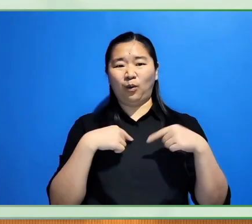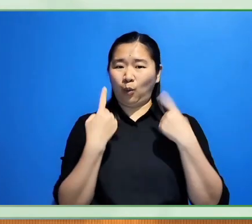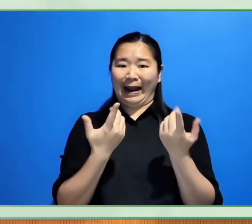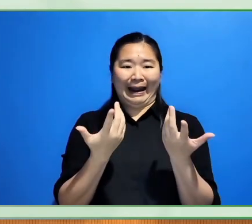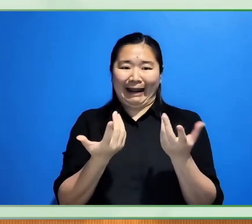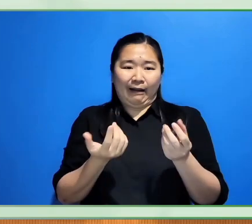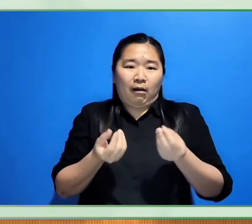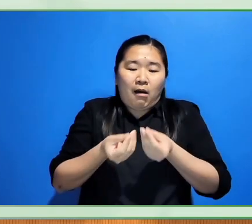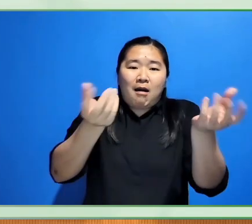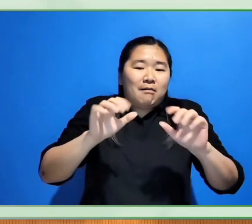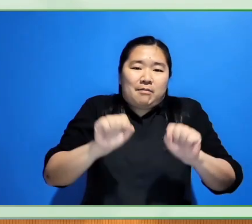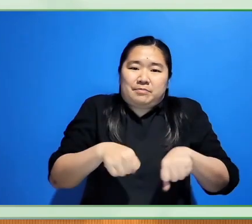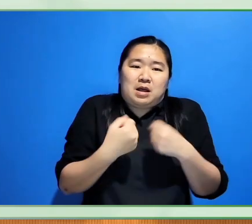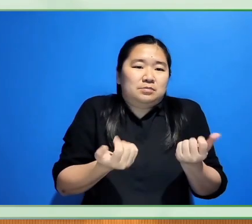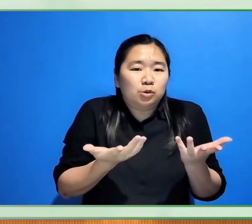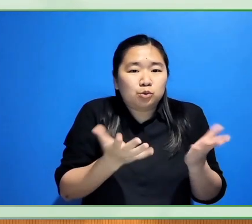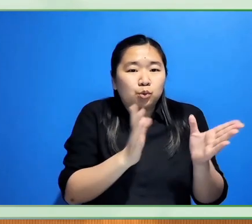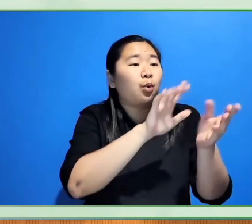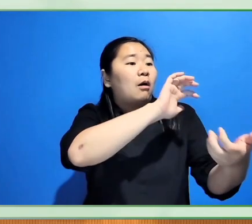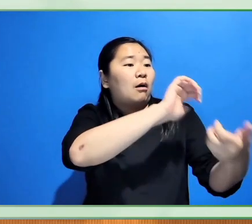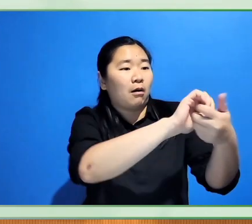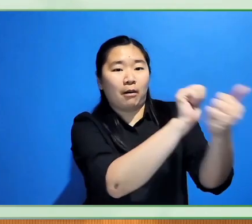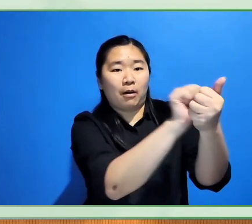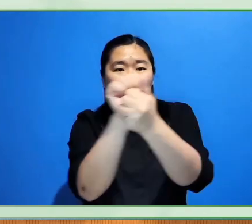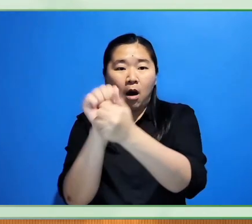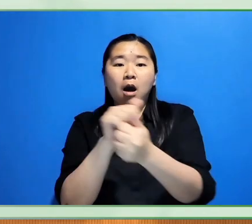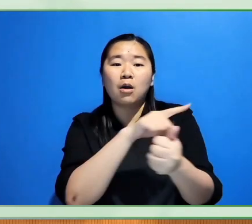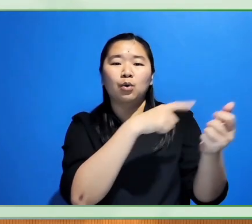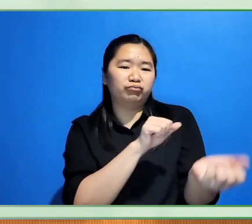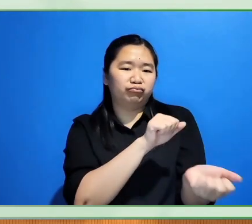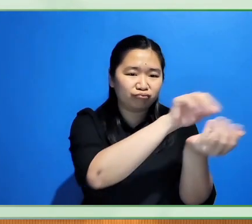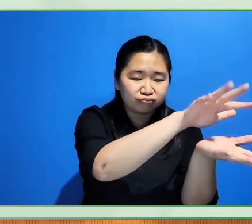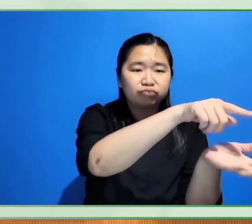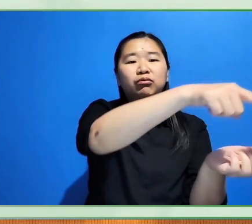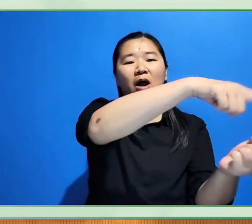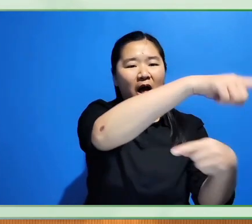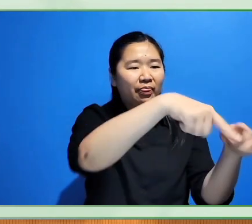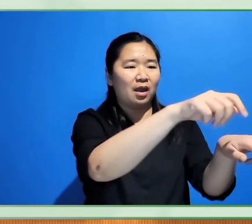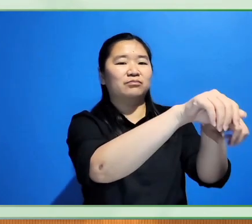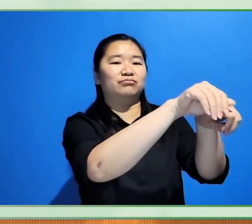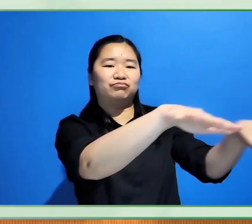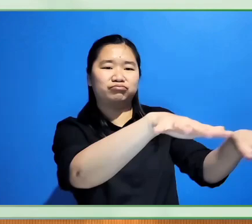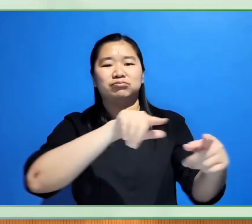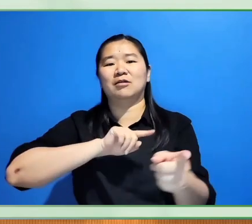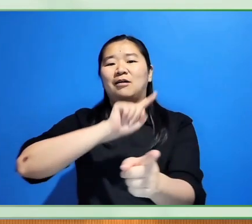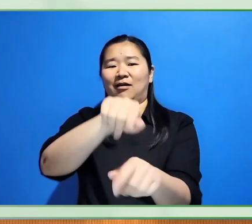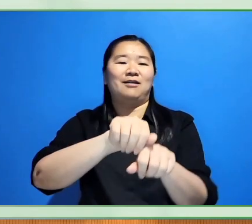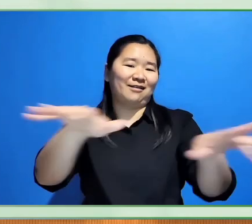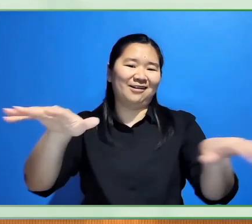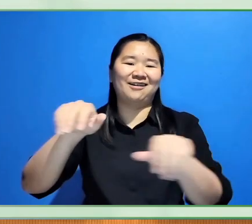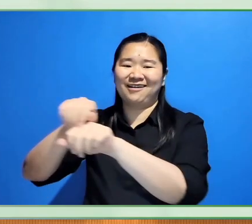is growing, is ever growing. We consistently get phone calls, emails, Instagram messages, you name it, we get